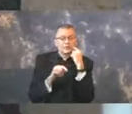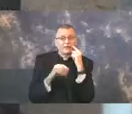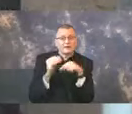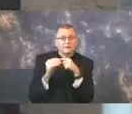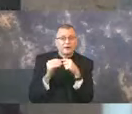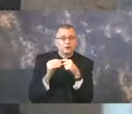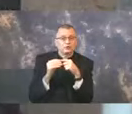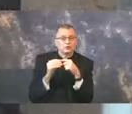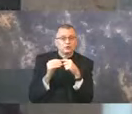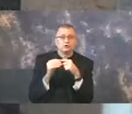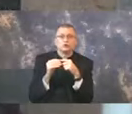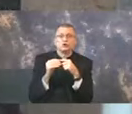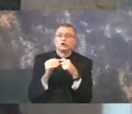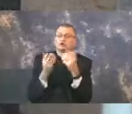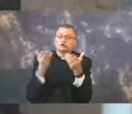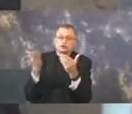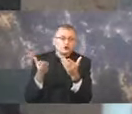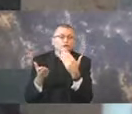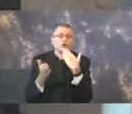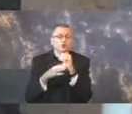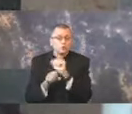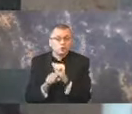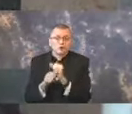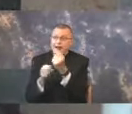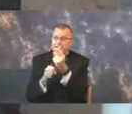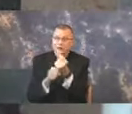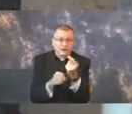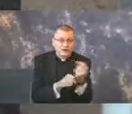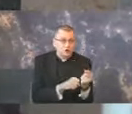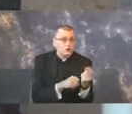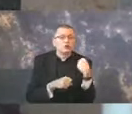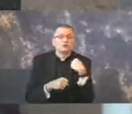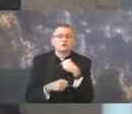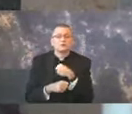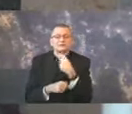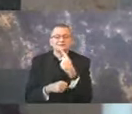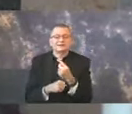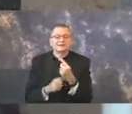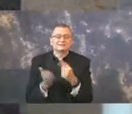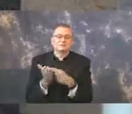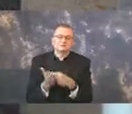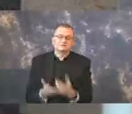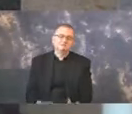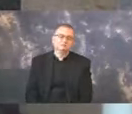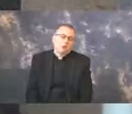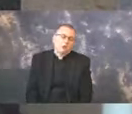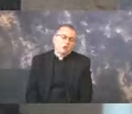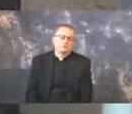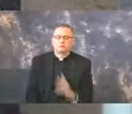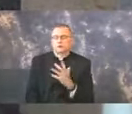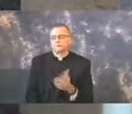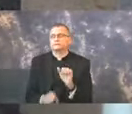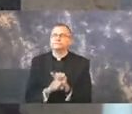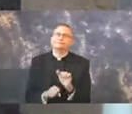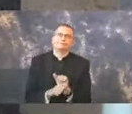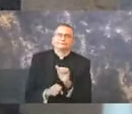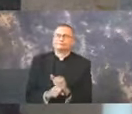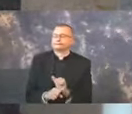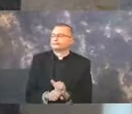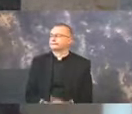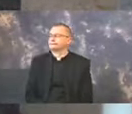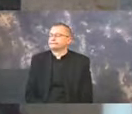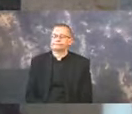doing good work year after year. Do we allow it somehow to become routine instead of fresh and new as an